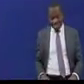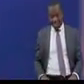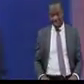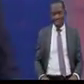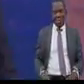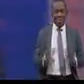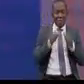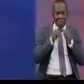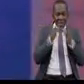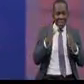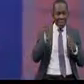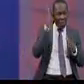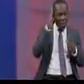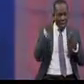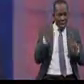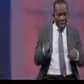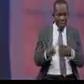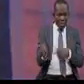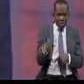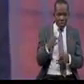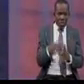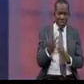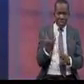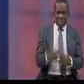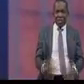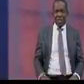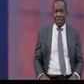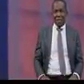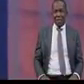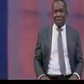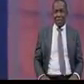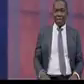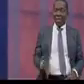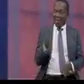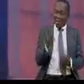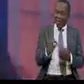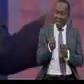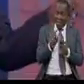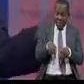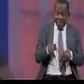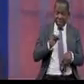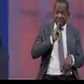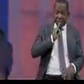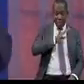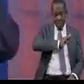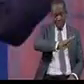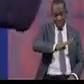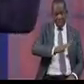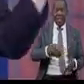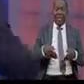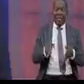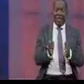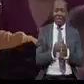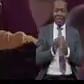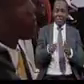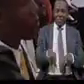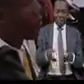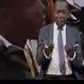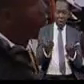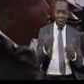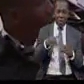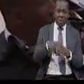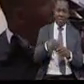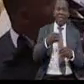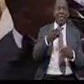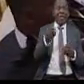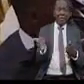If somebody is bold, let him come during the day. Those who come in the dream, then they are cowards.